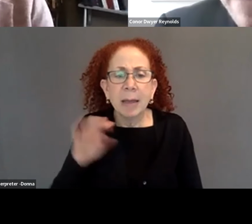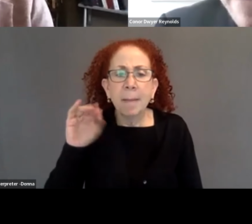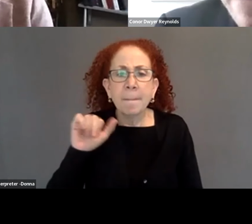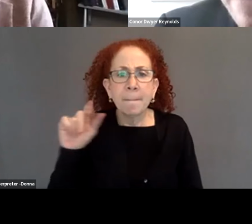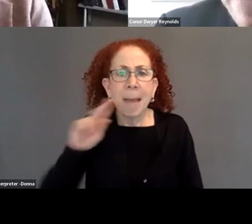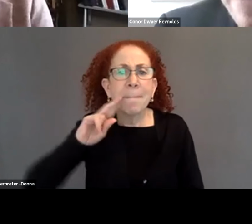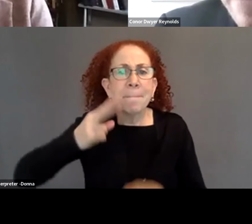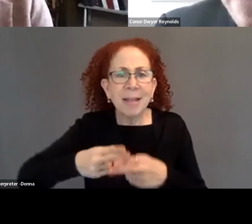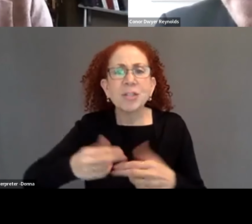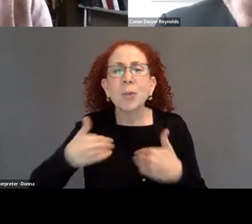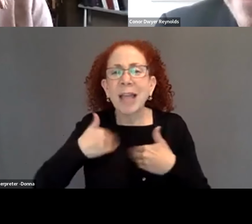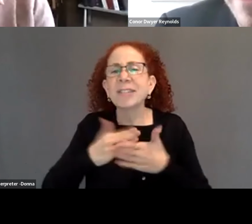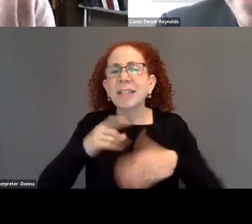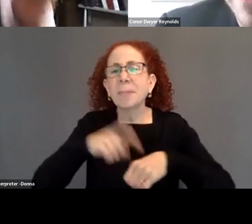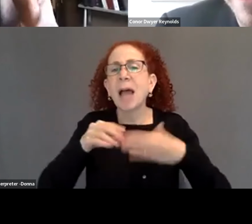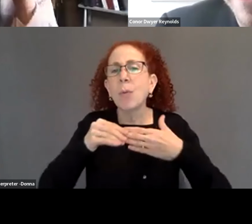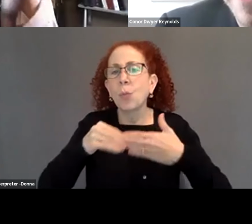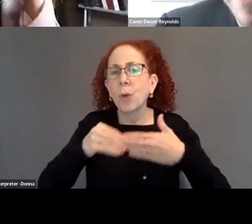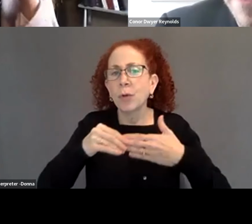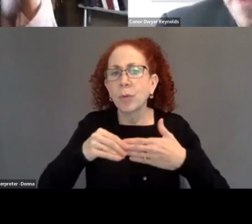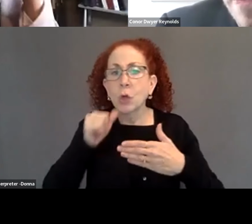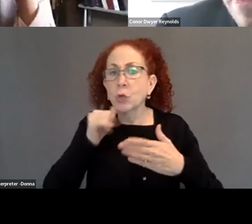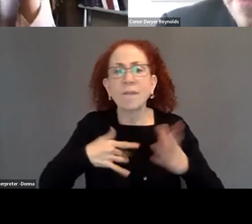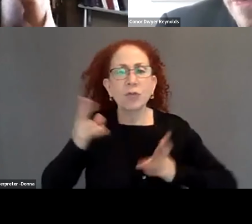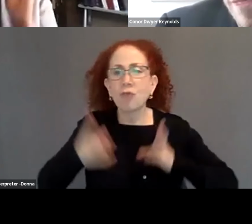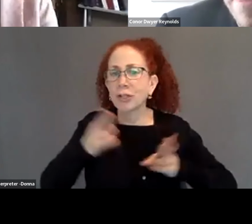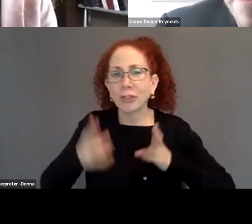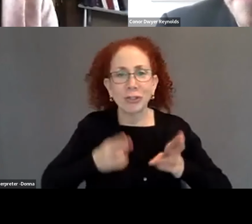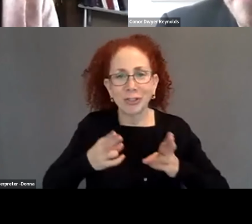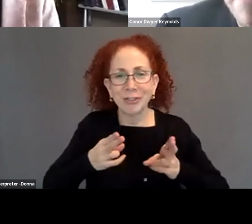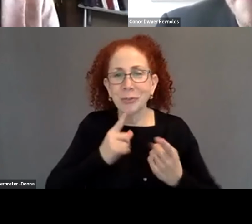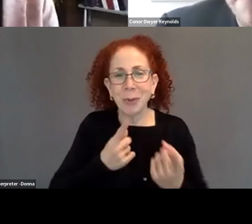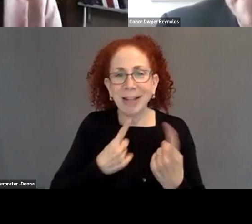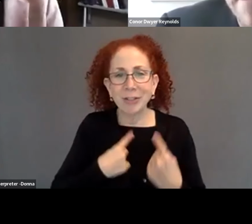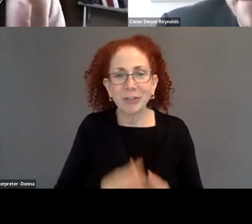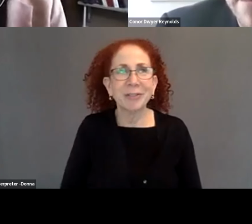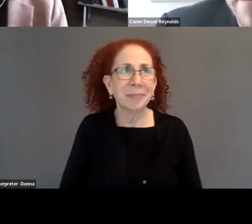we have a little wiggle room with time, so don't feel rushed in your answers.